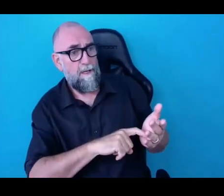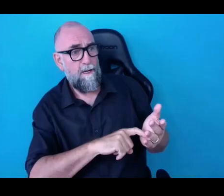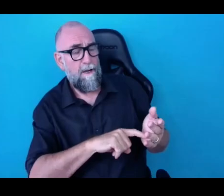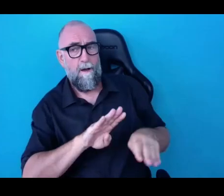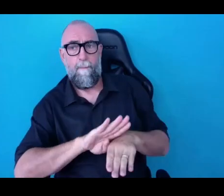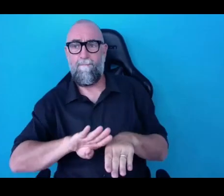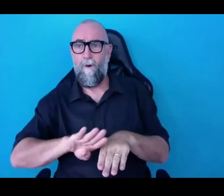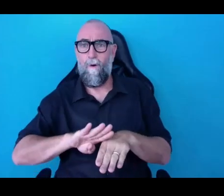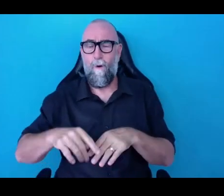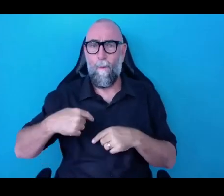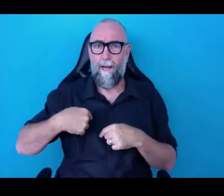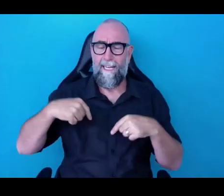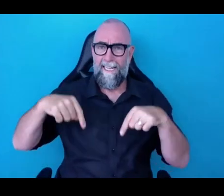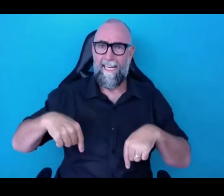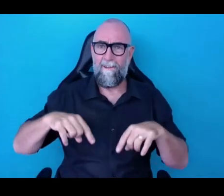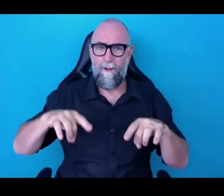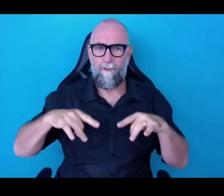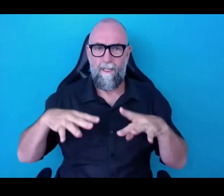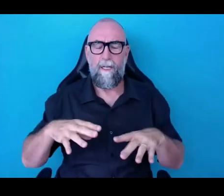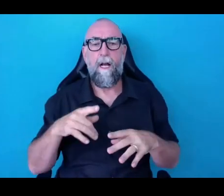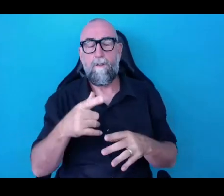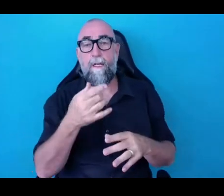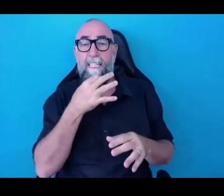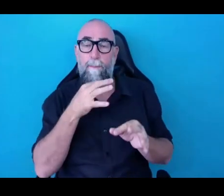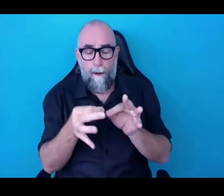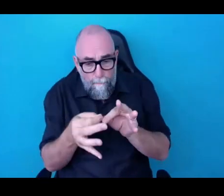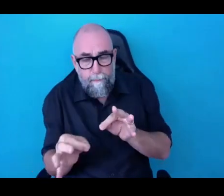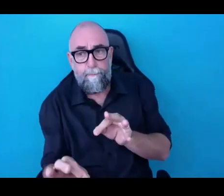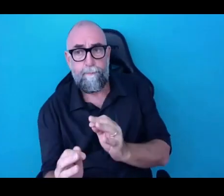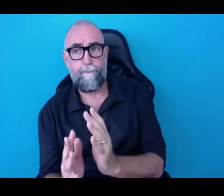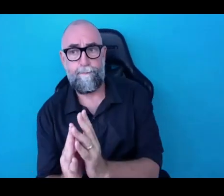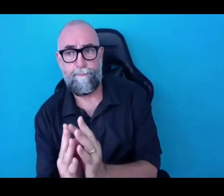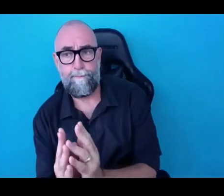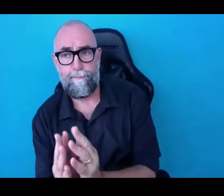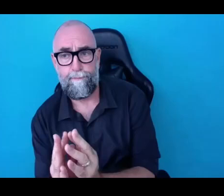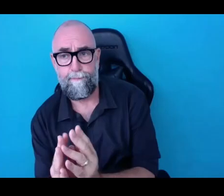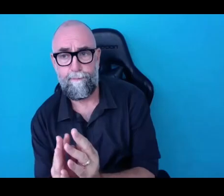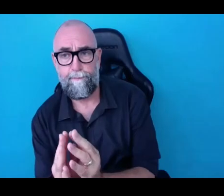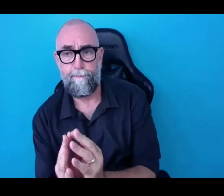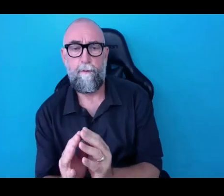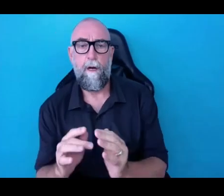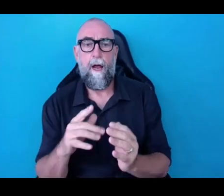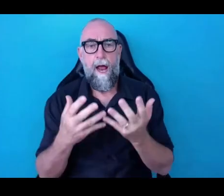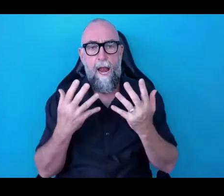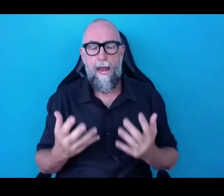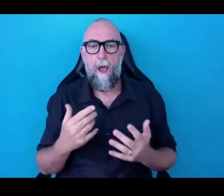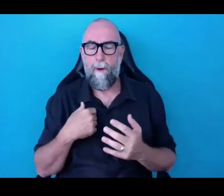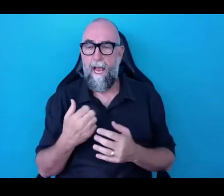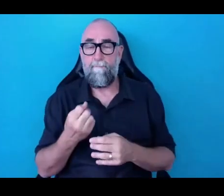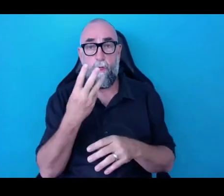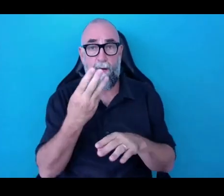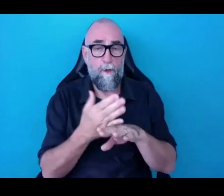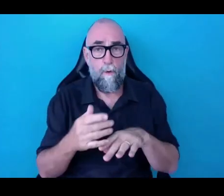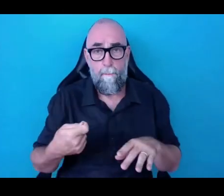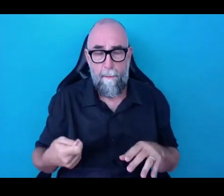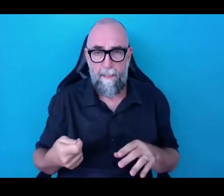is. So lit a bit of a fire under us. We've engaged with 3 new members now. We have an admin position, but it